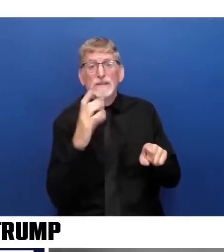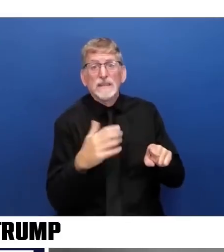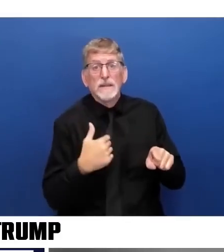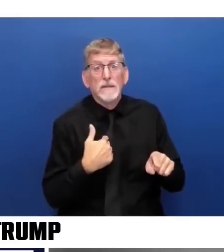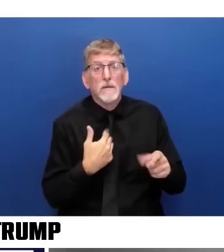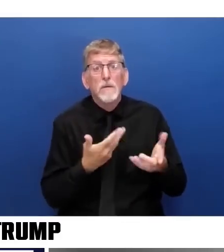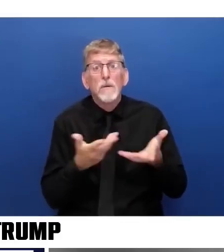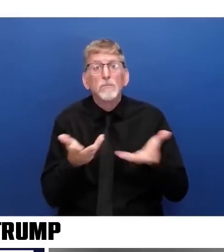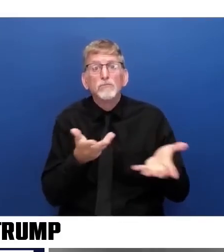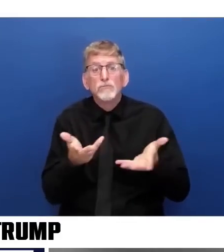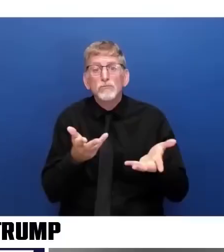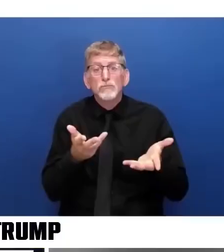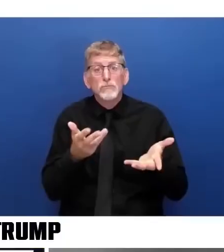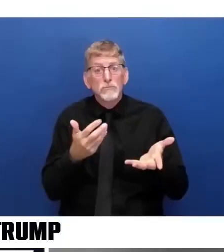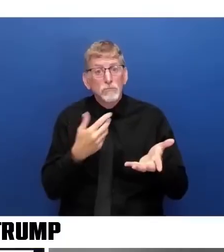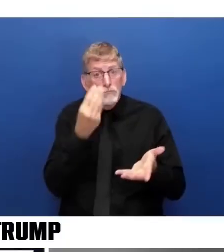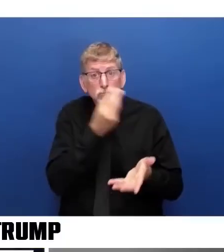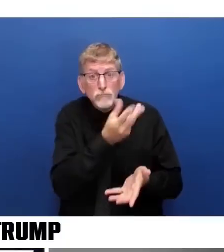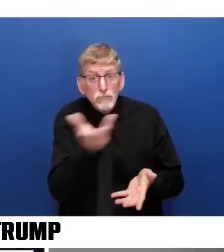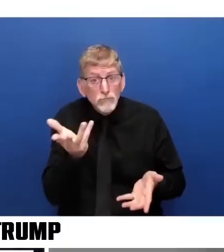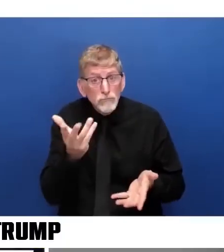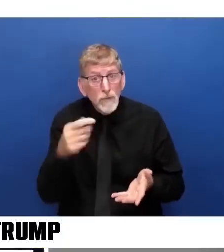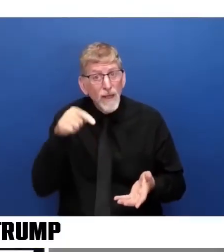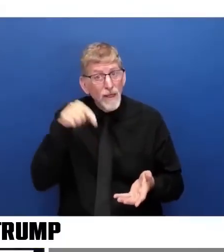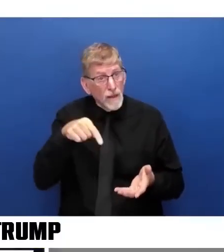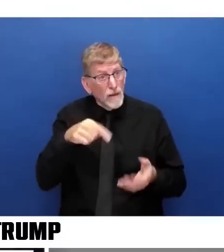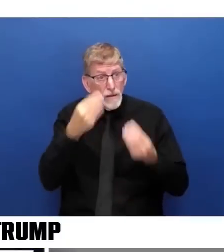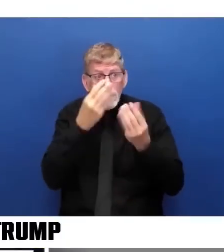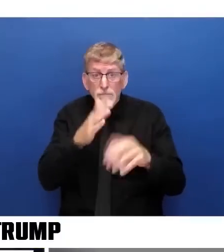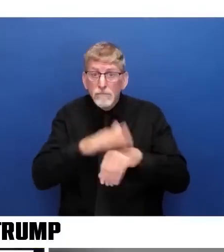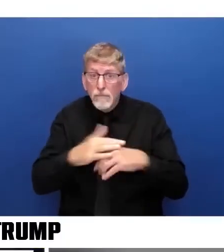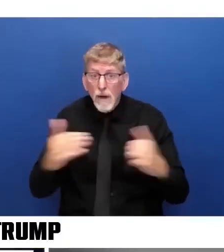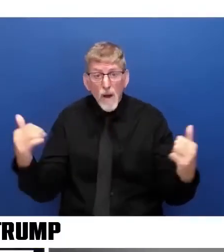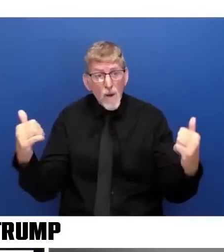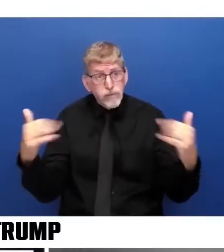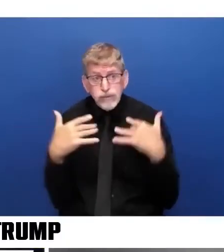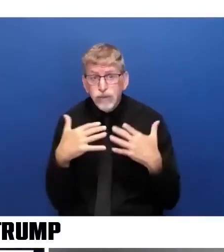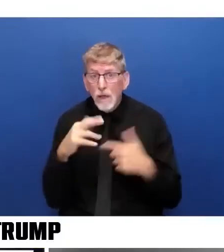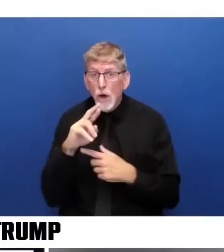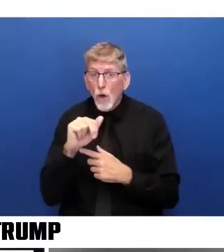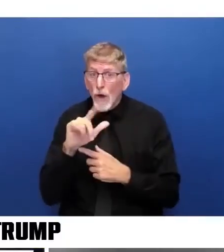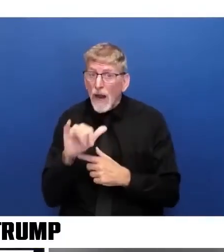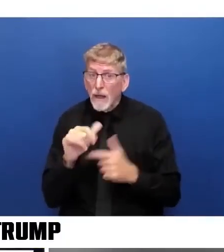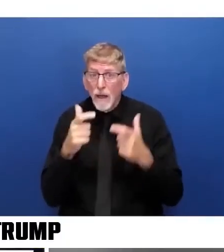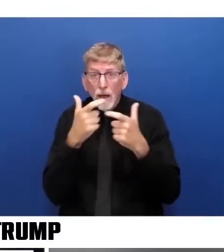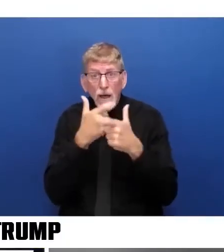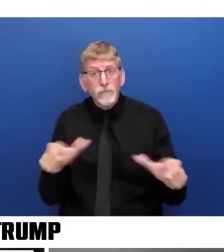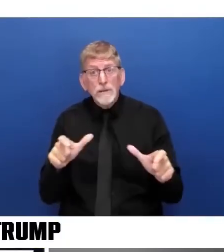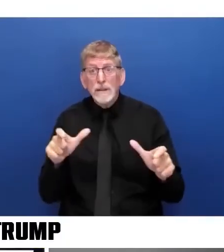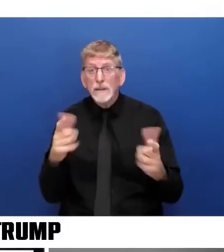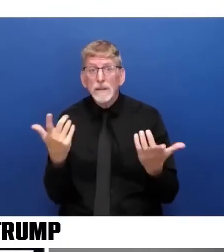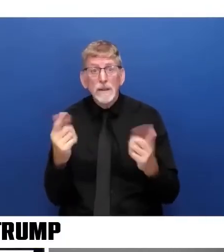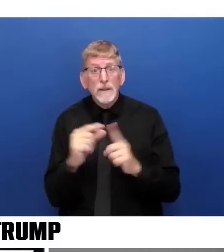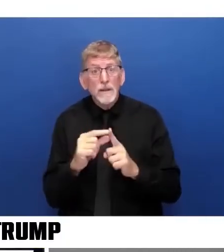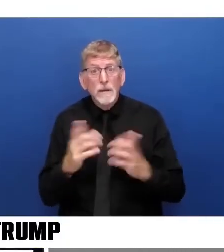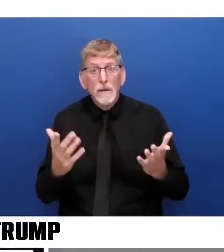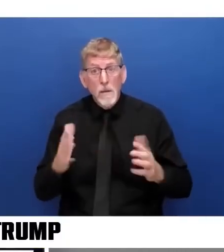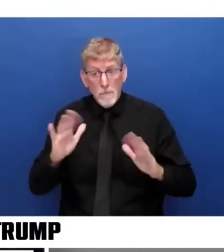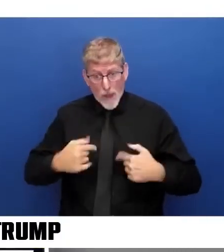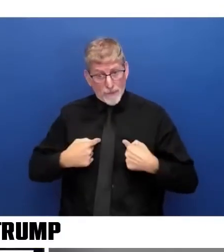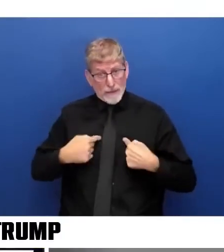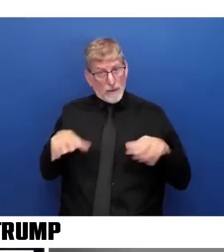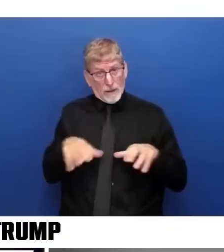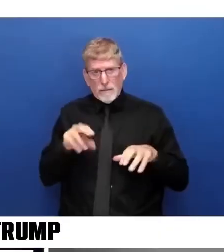be a very big rally or whatever you want to call it. And again, it wasn't done by me. It was done by others. I said, I'd like to give